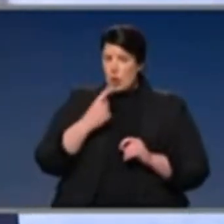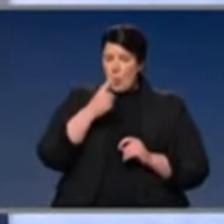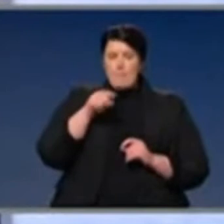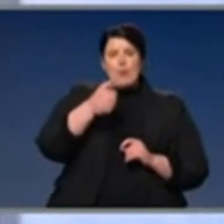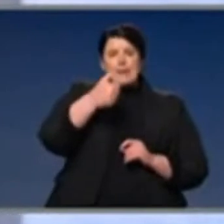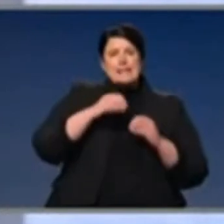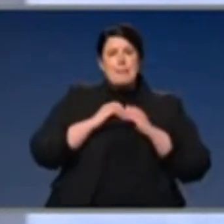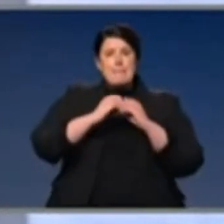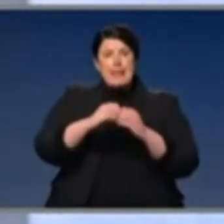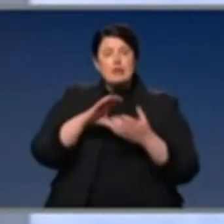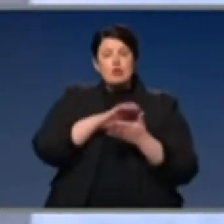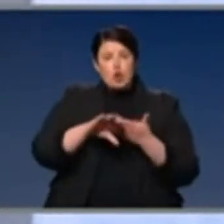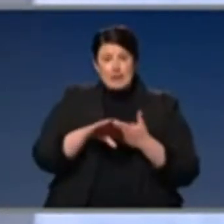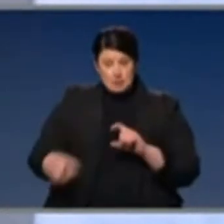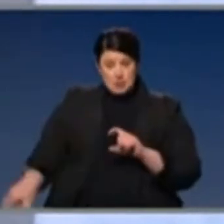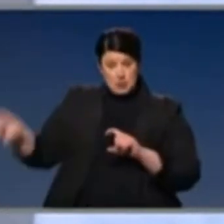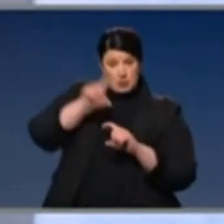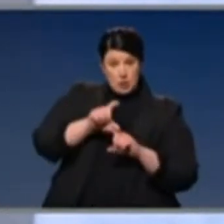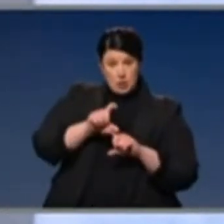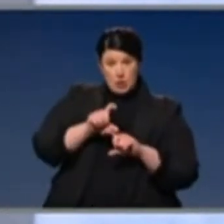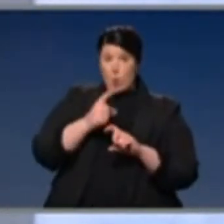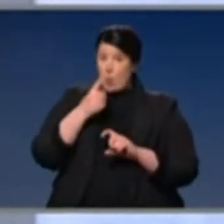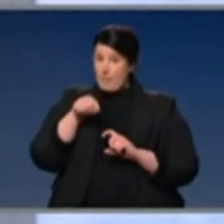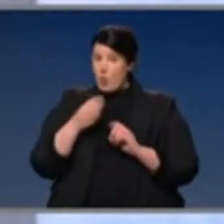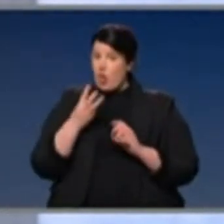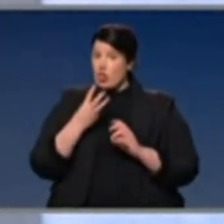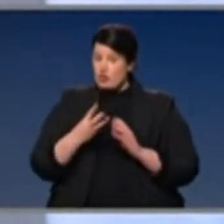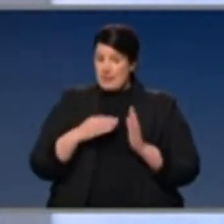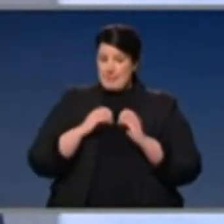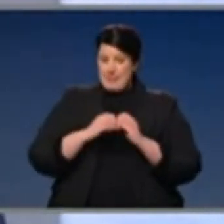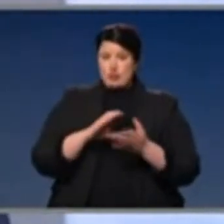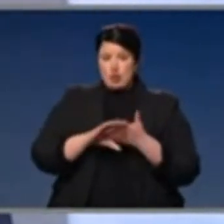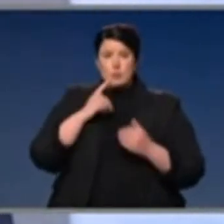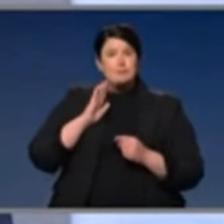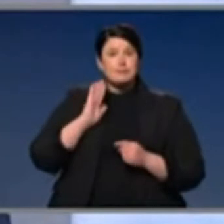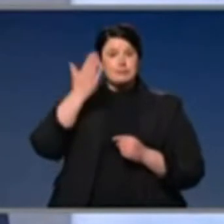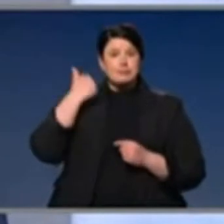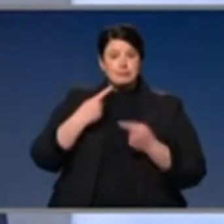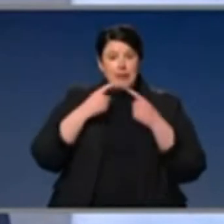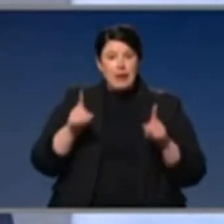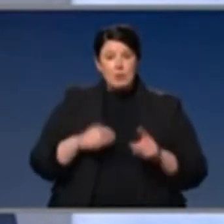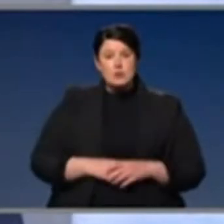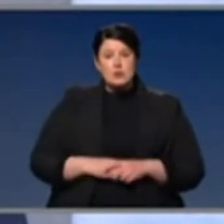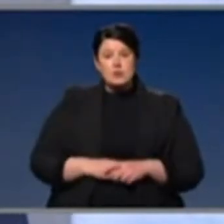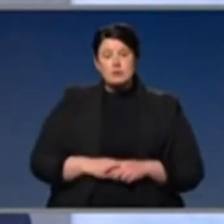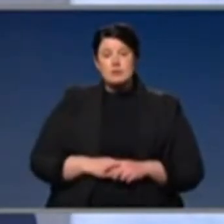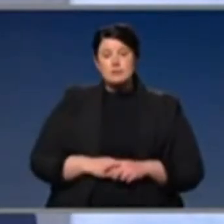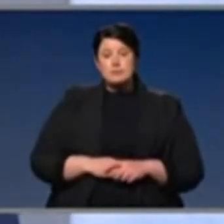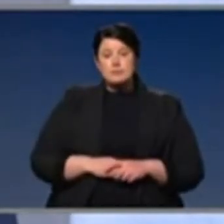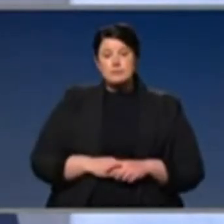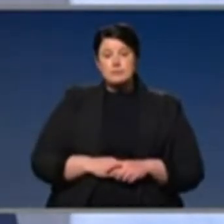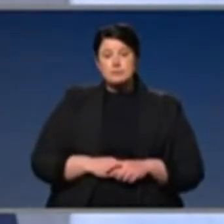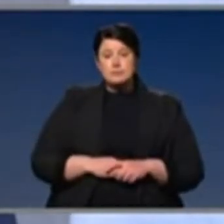billion, is that over and above the $1.3 billion that you announced when you were doing the defence update? Inclusive of that amount.